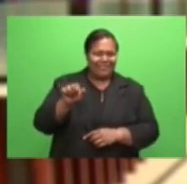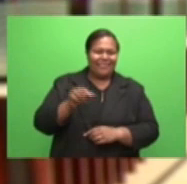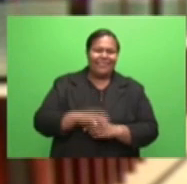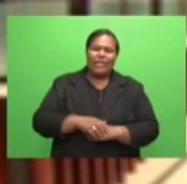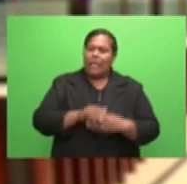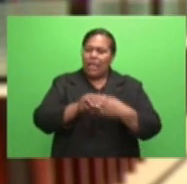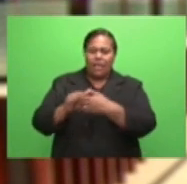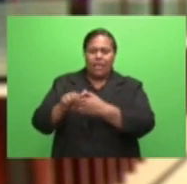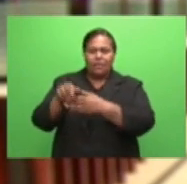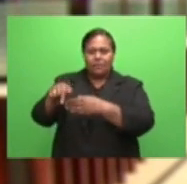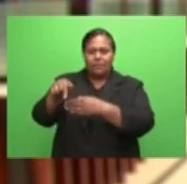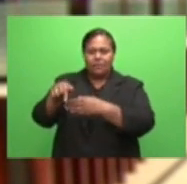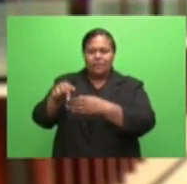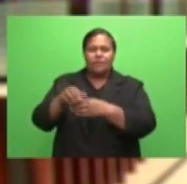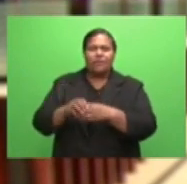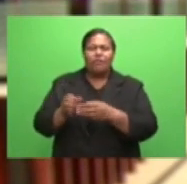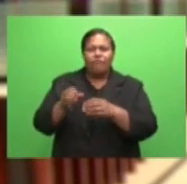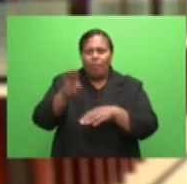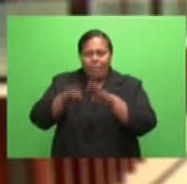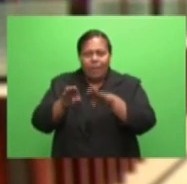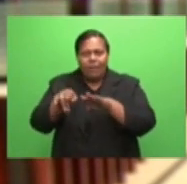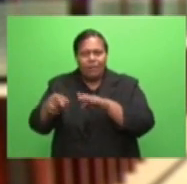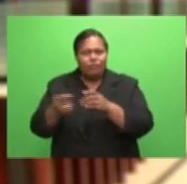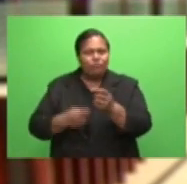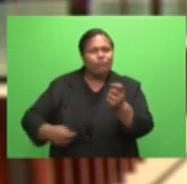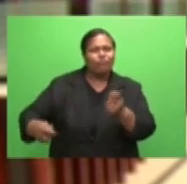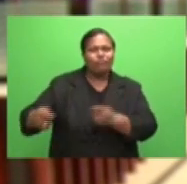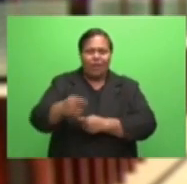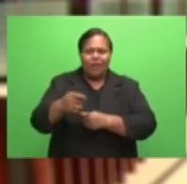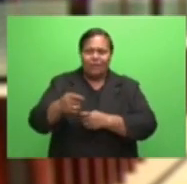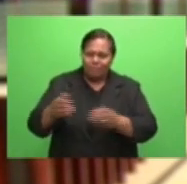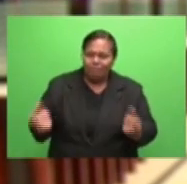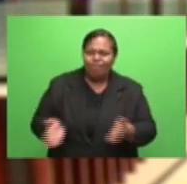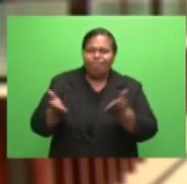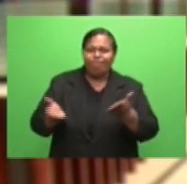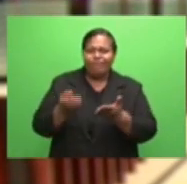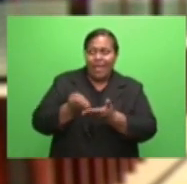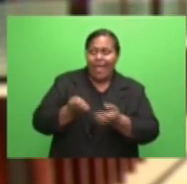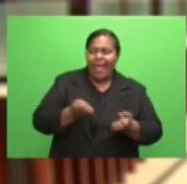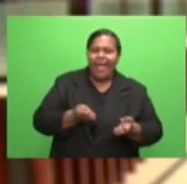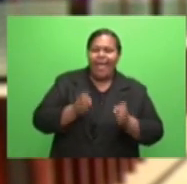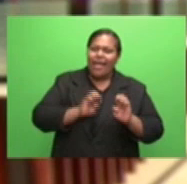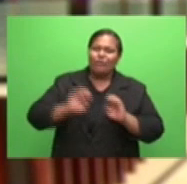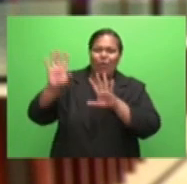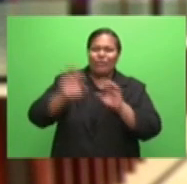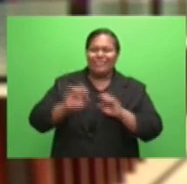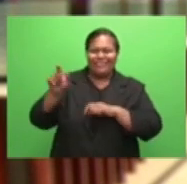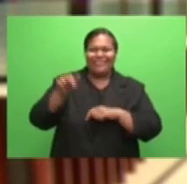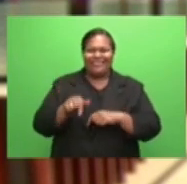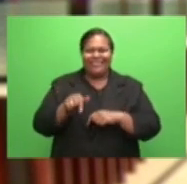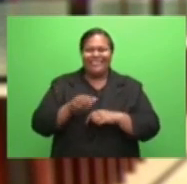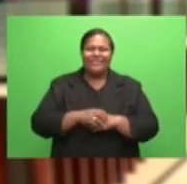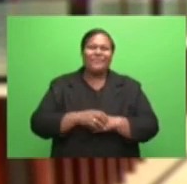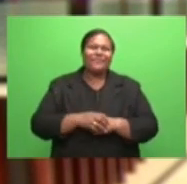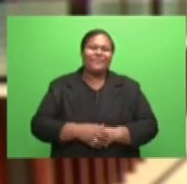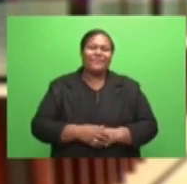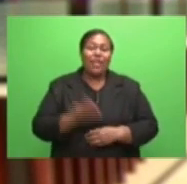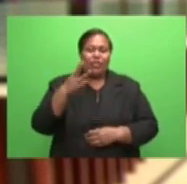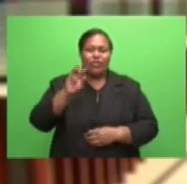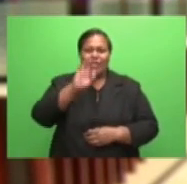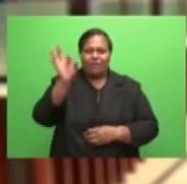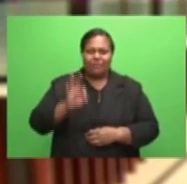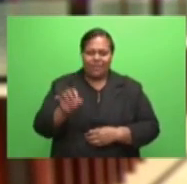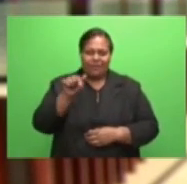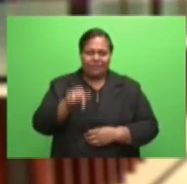Zealand's trade balance, as rising dairy prices boost export income, which accounts for close to 30% of the country's exports. The